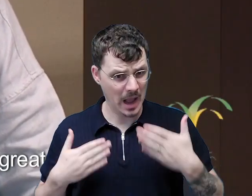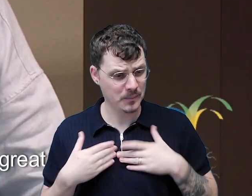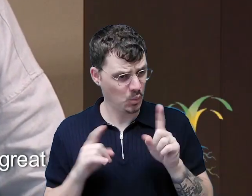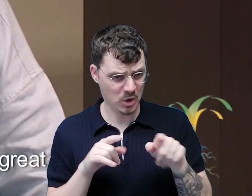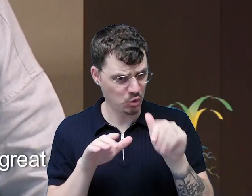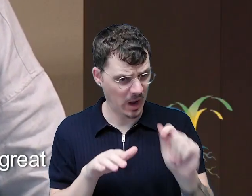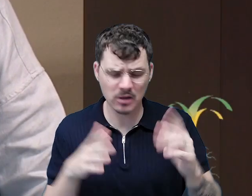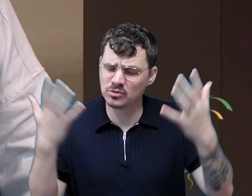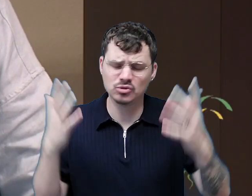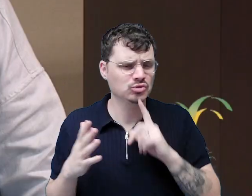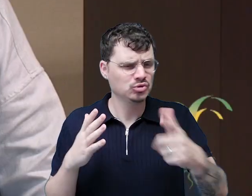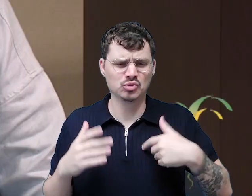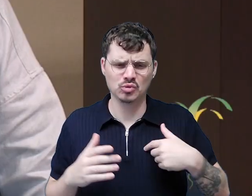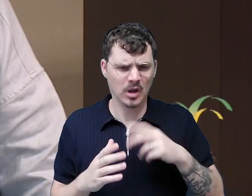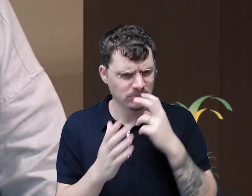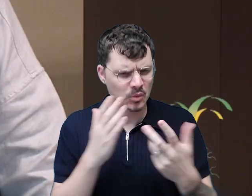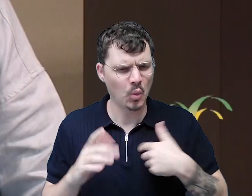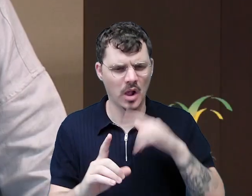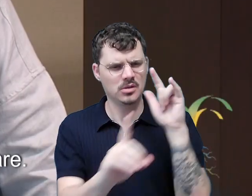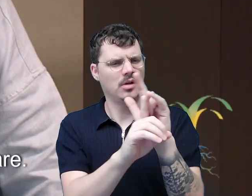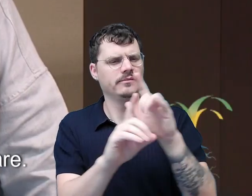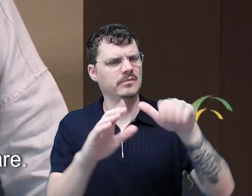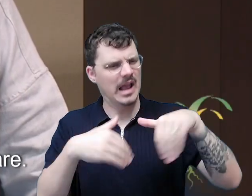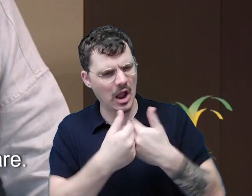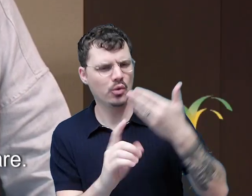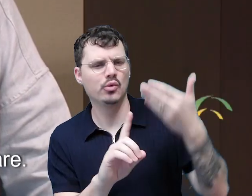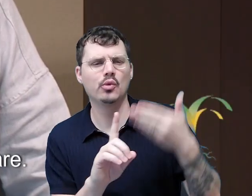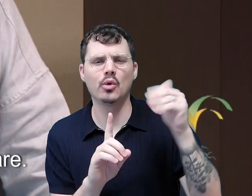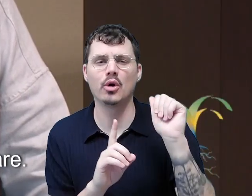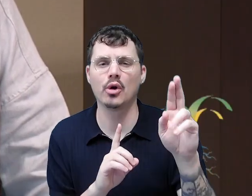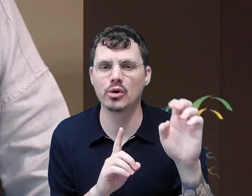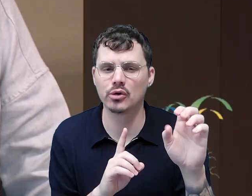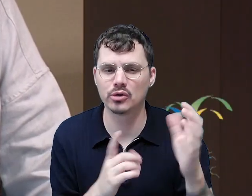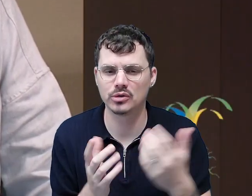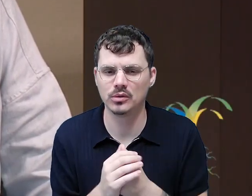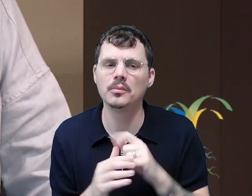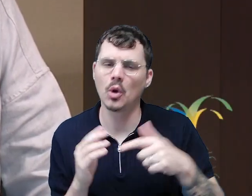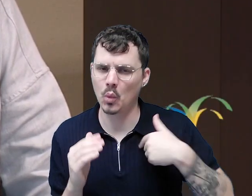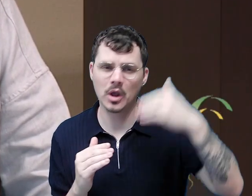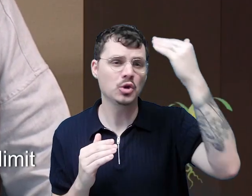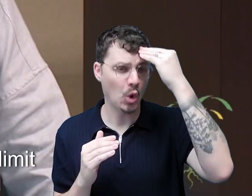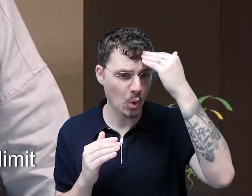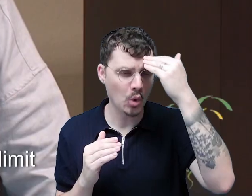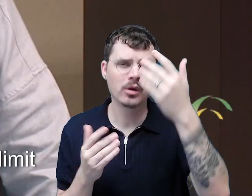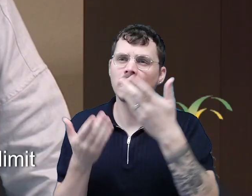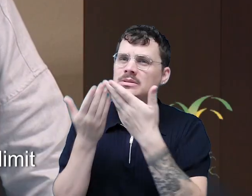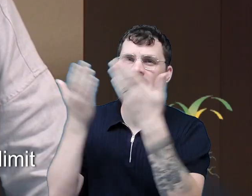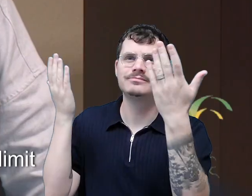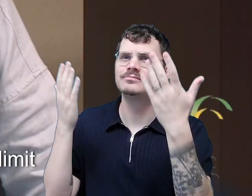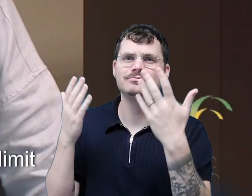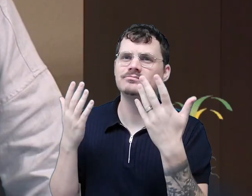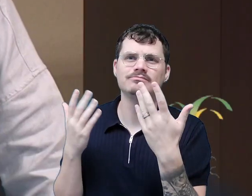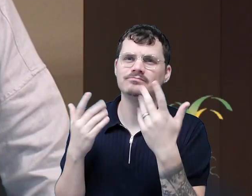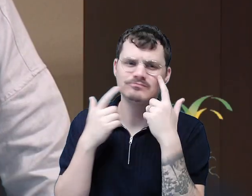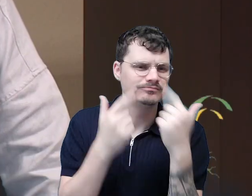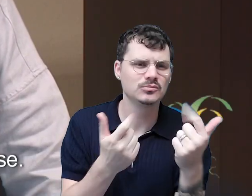you are, that's great too. We're all in. We love you exactly how you are. But we also know the sky's the